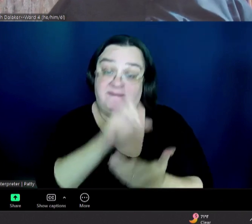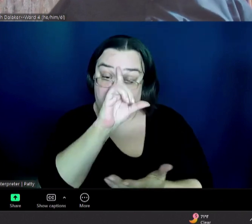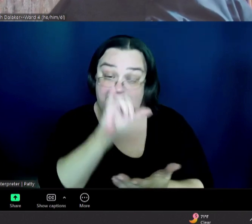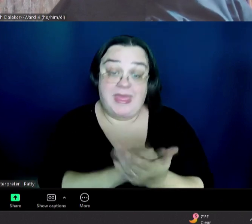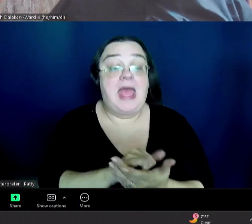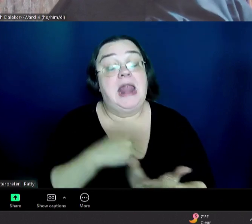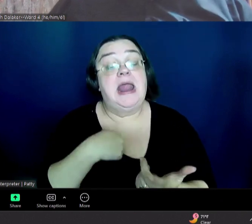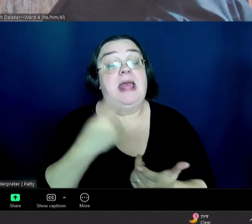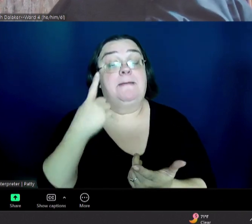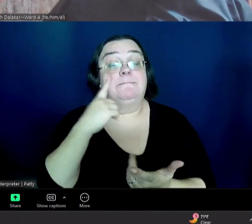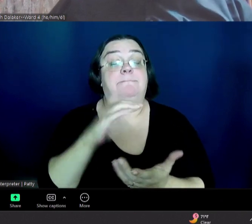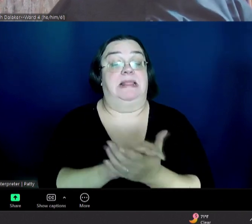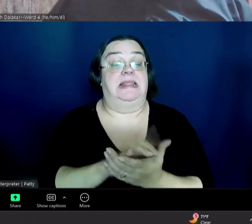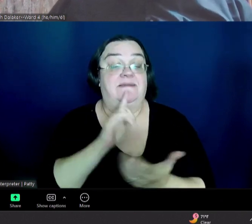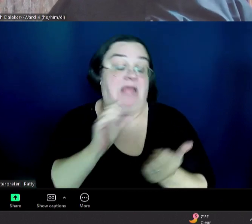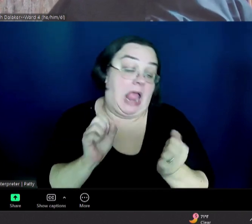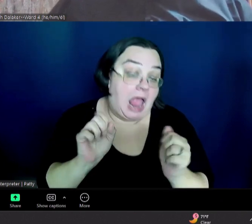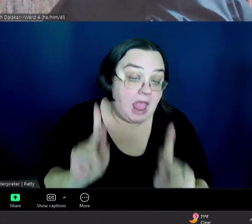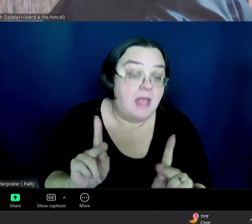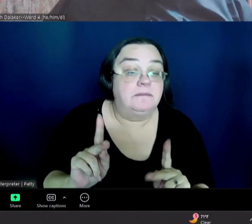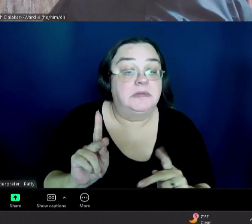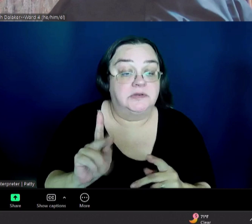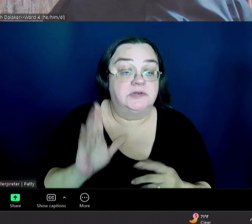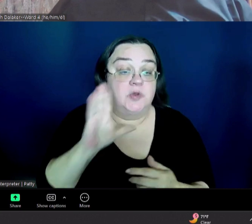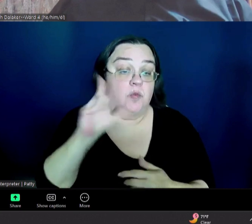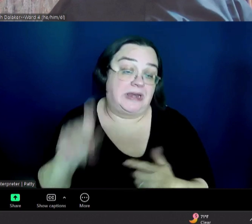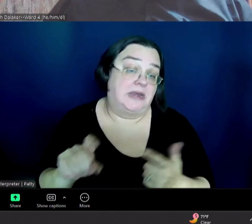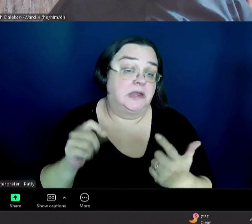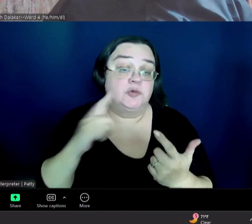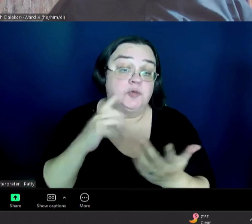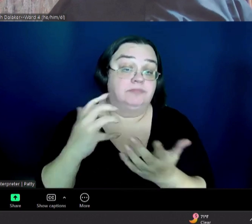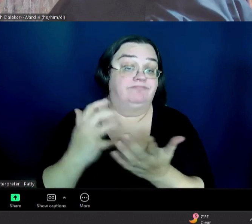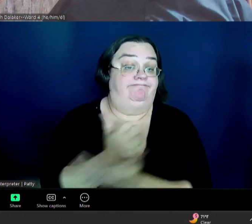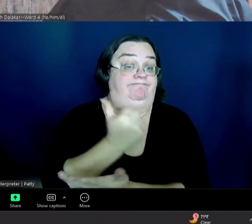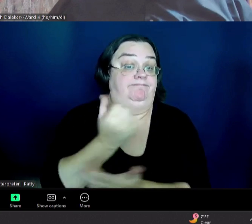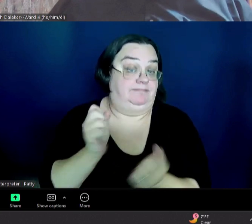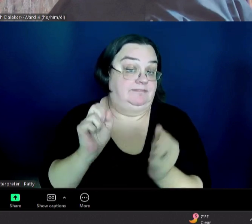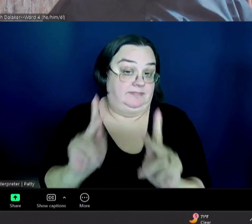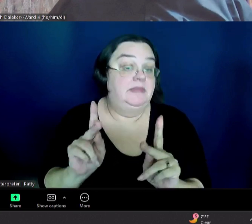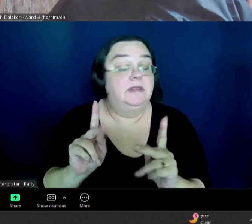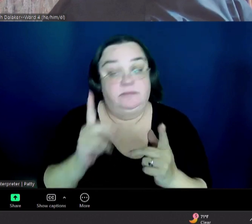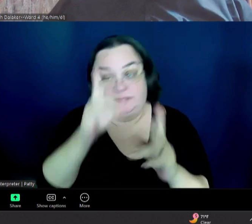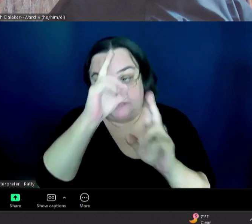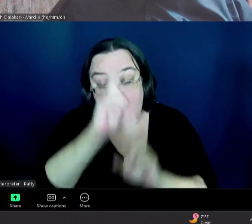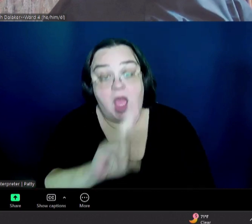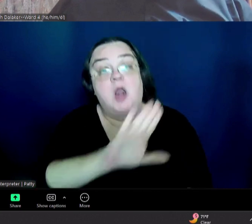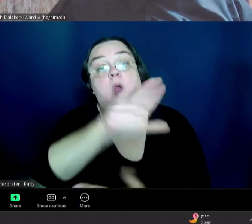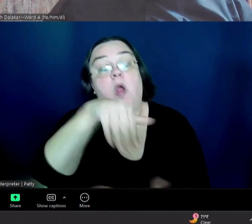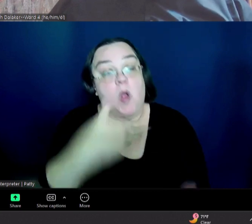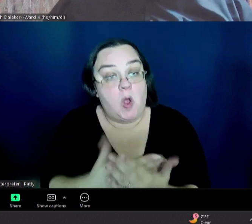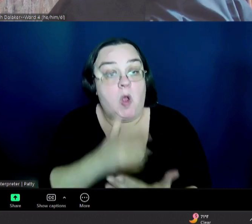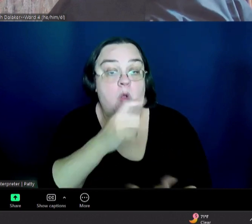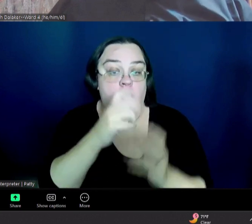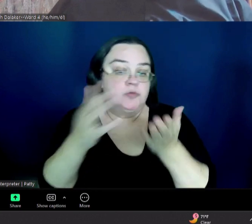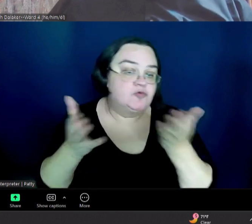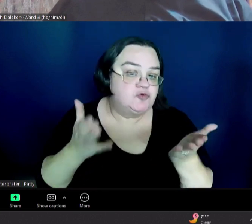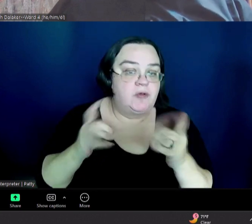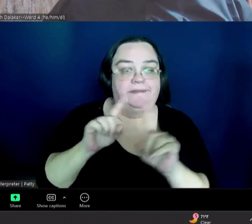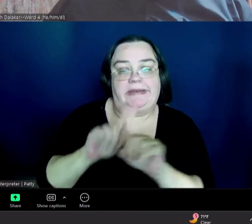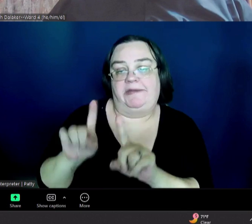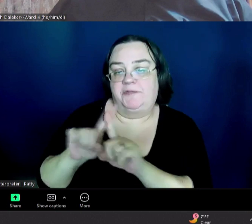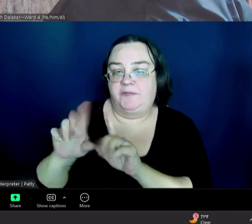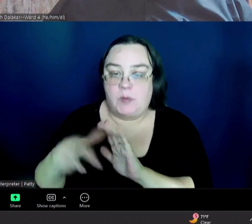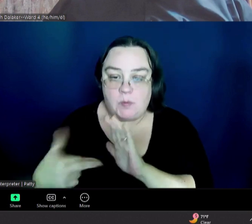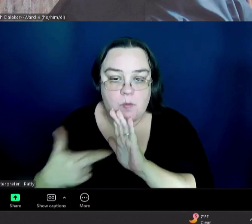and we'll need to take advantage of opportunities to honor all those who serve in various capacities. But